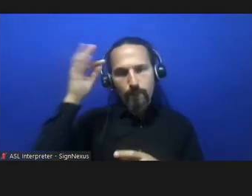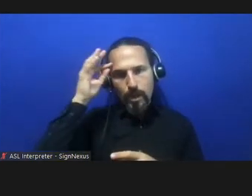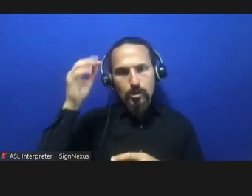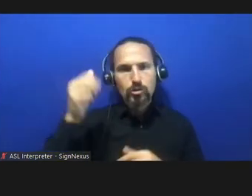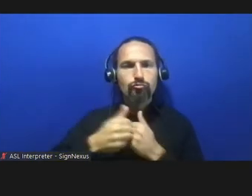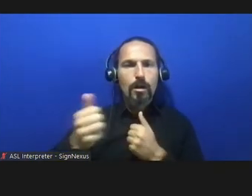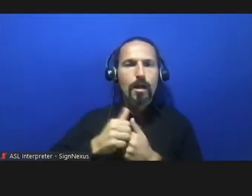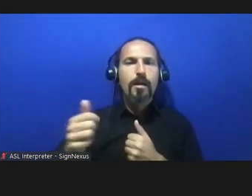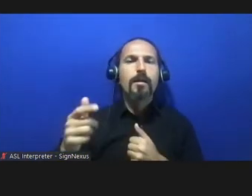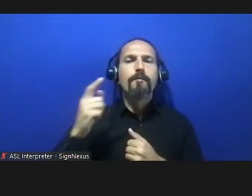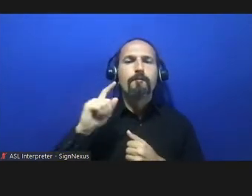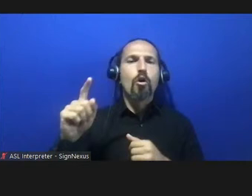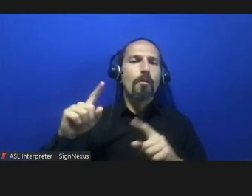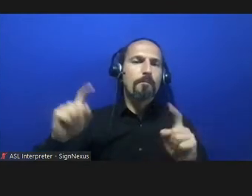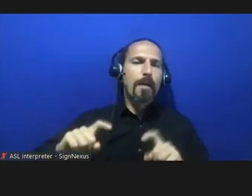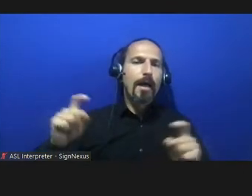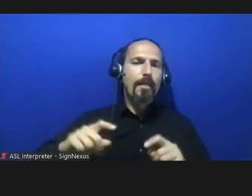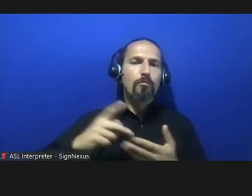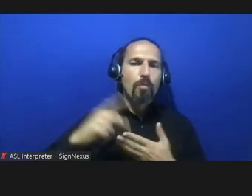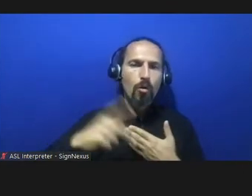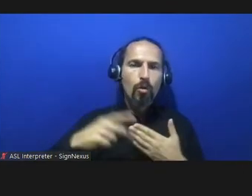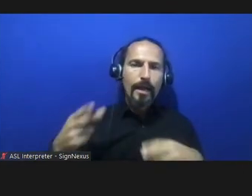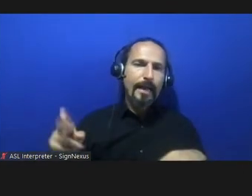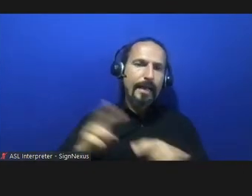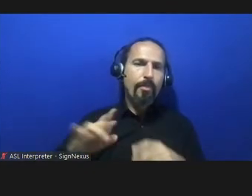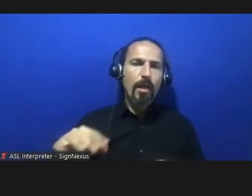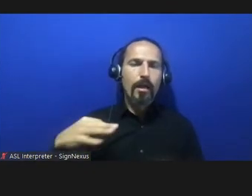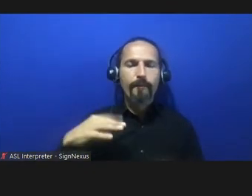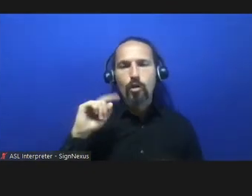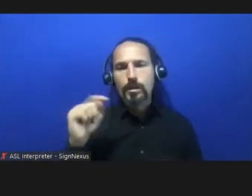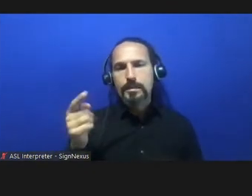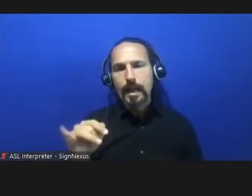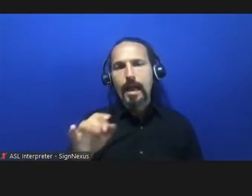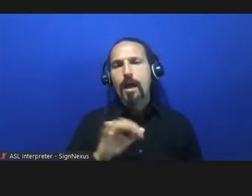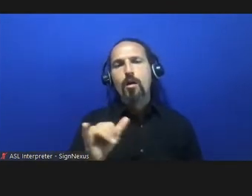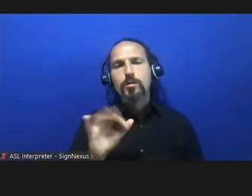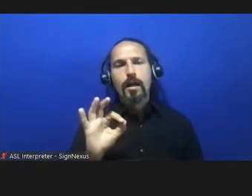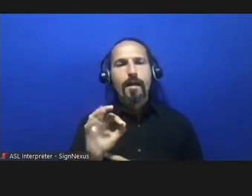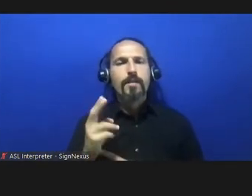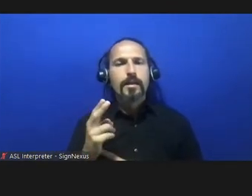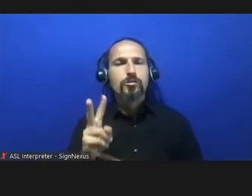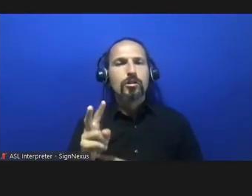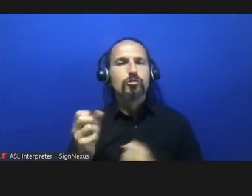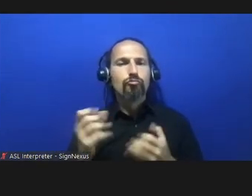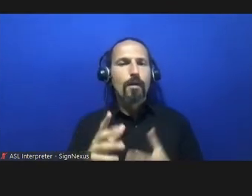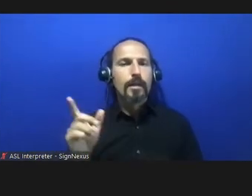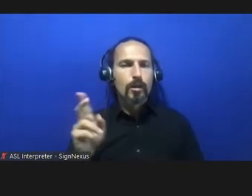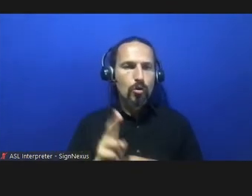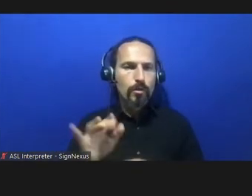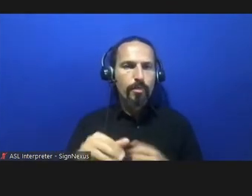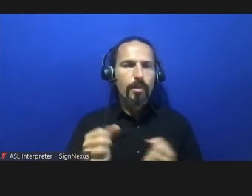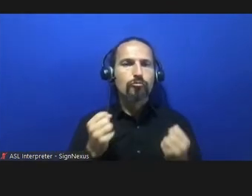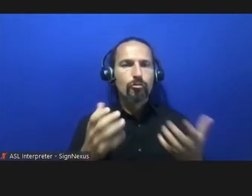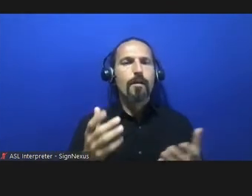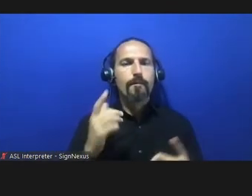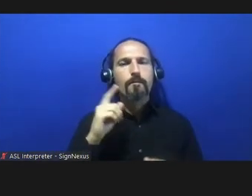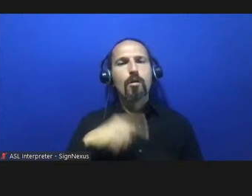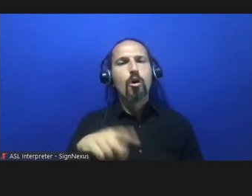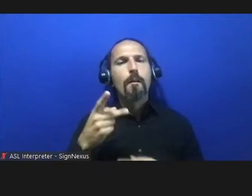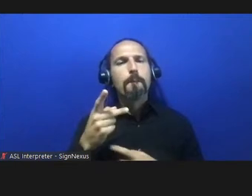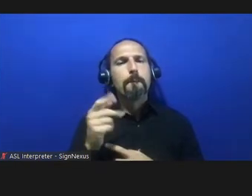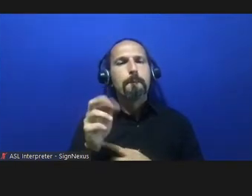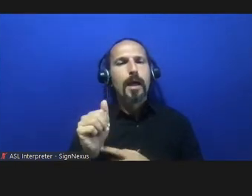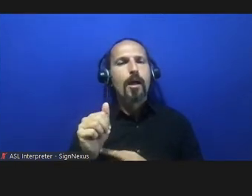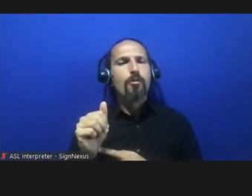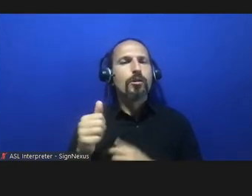for a pilot program that will help increase eligibility of taxi and fhv drivers to use their vehicles to provide paratransit trips